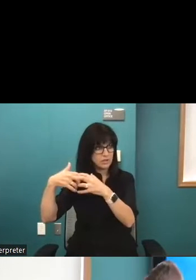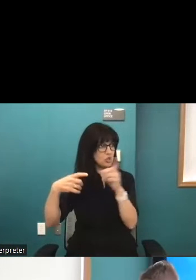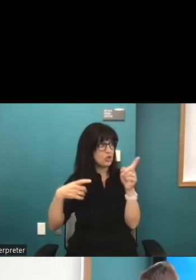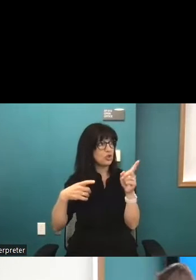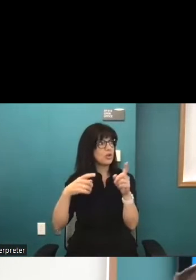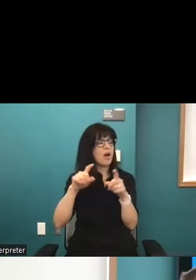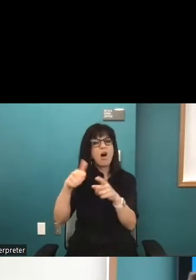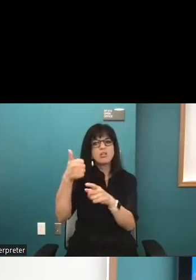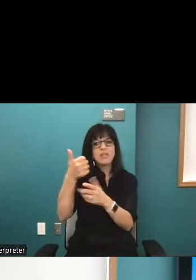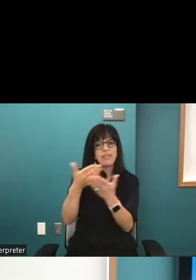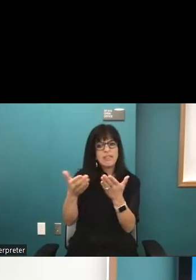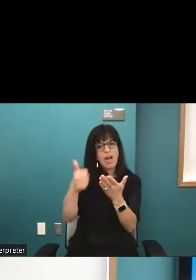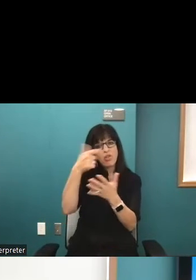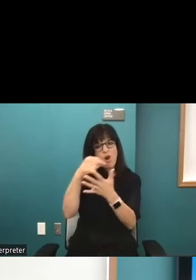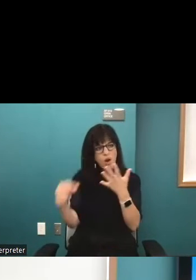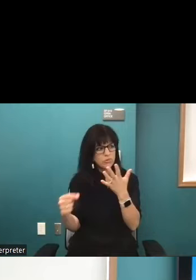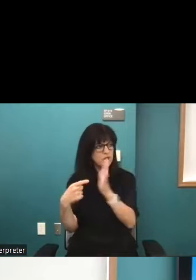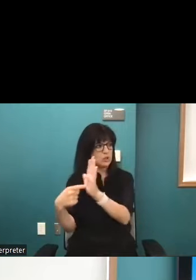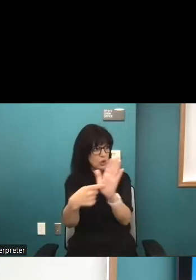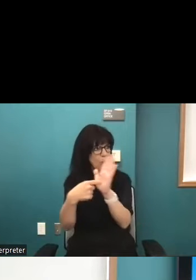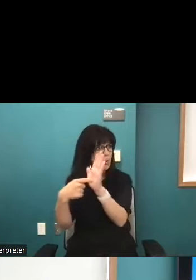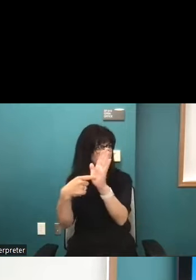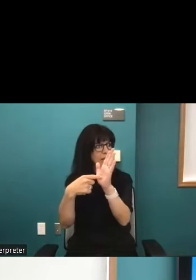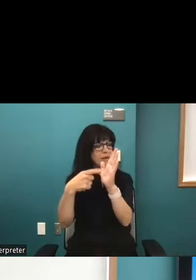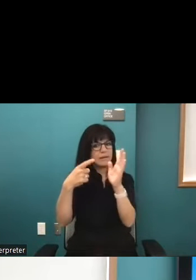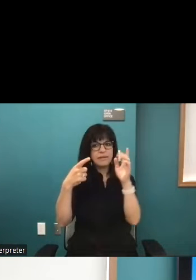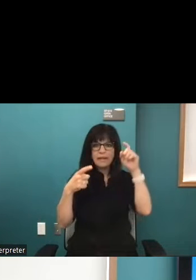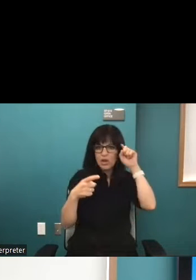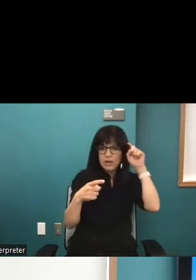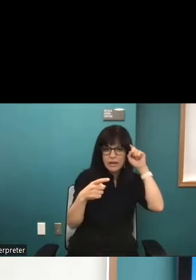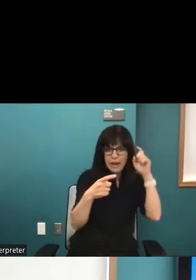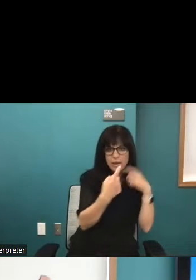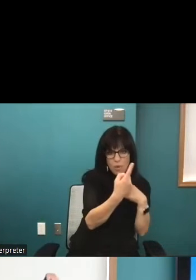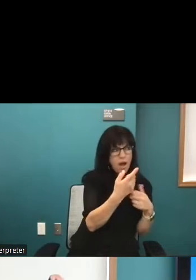some retention options we'll talk about. This is the hearing aid and